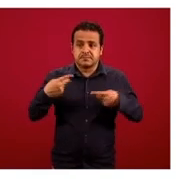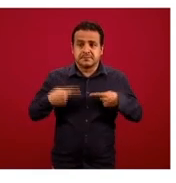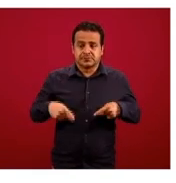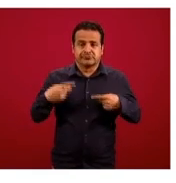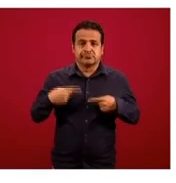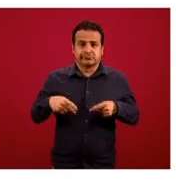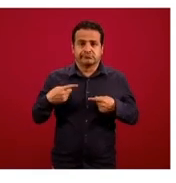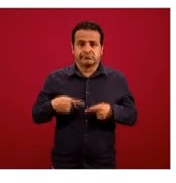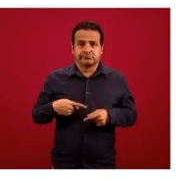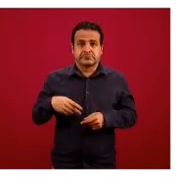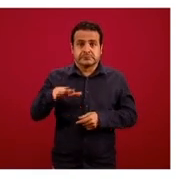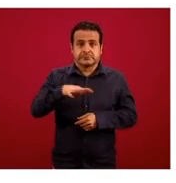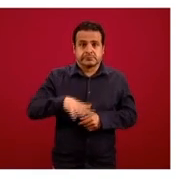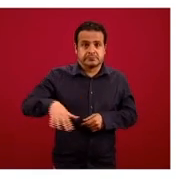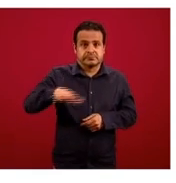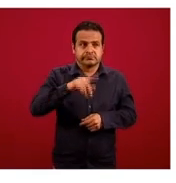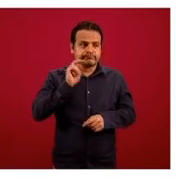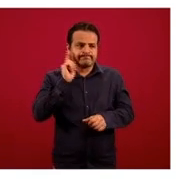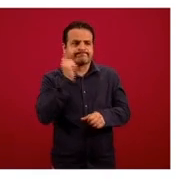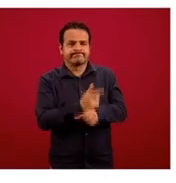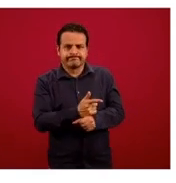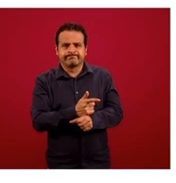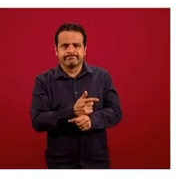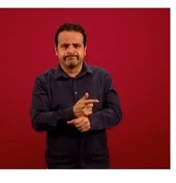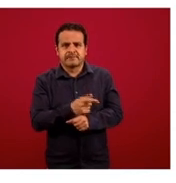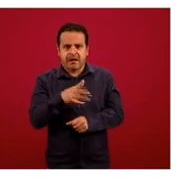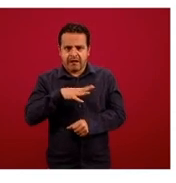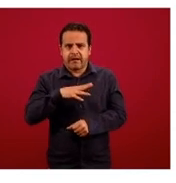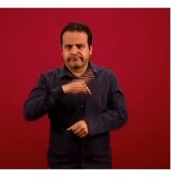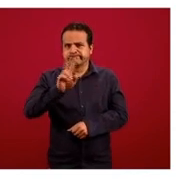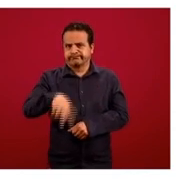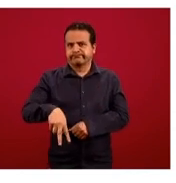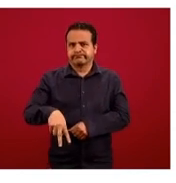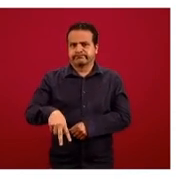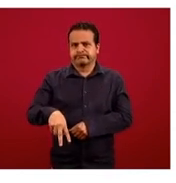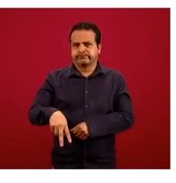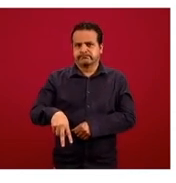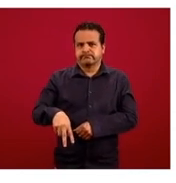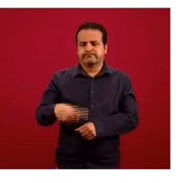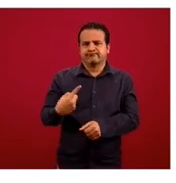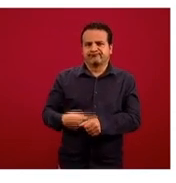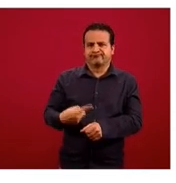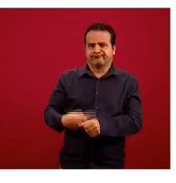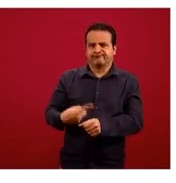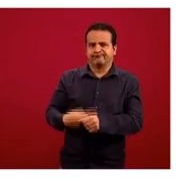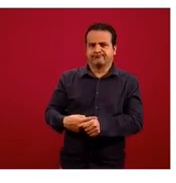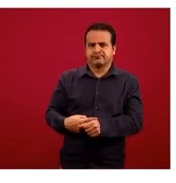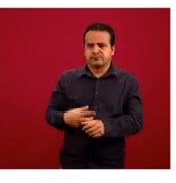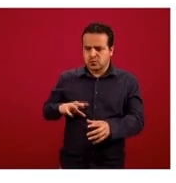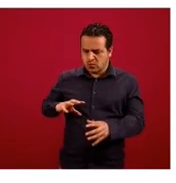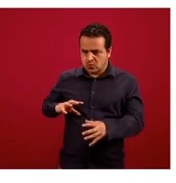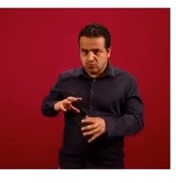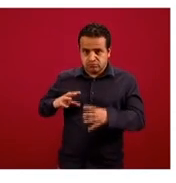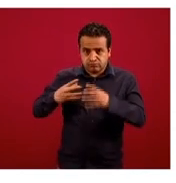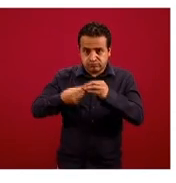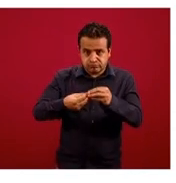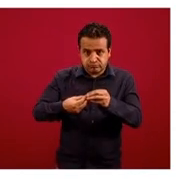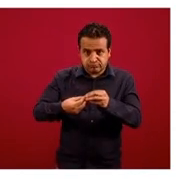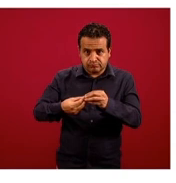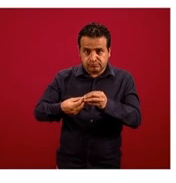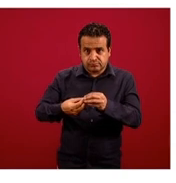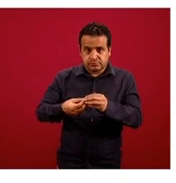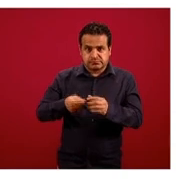So we've had an upward trend, and we continue to see an increase, and all of these cases